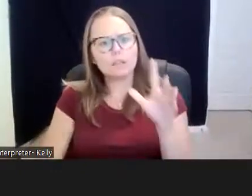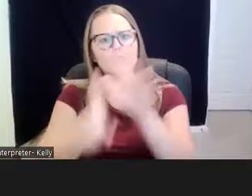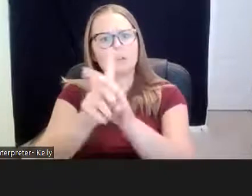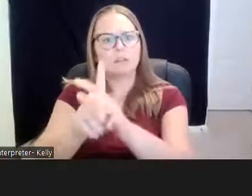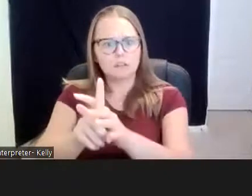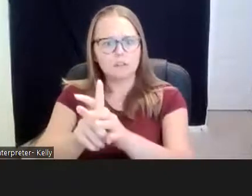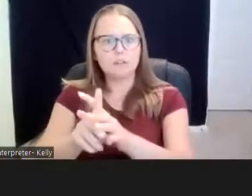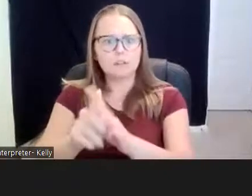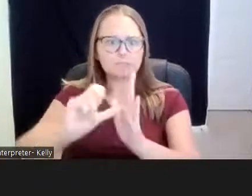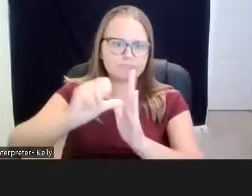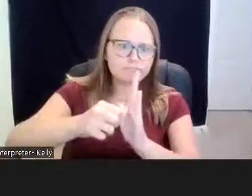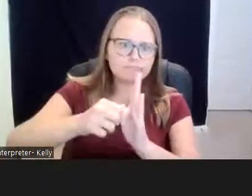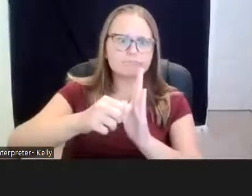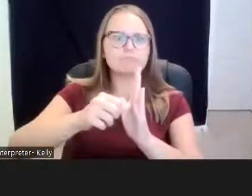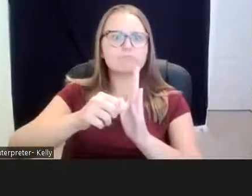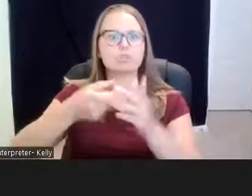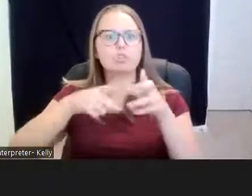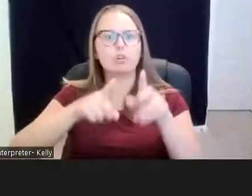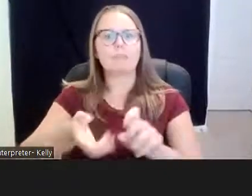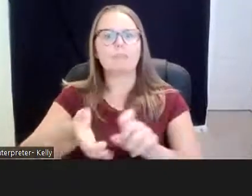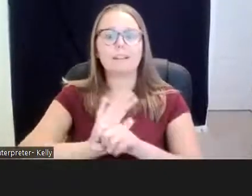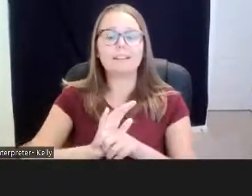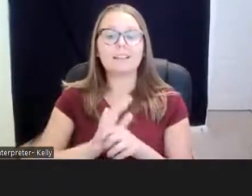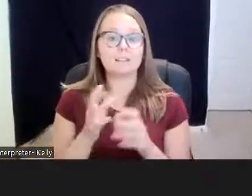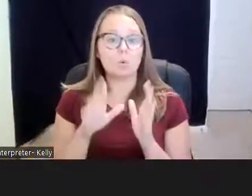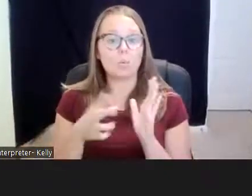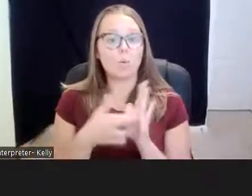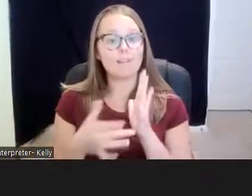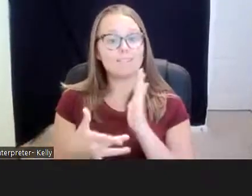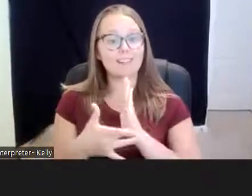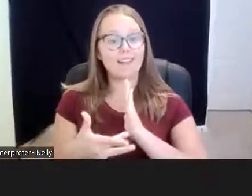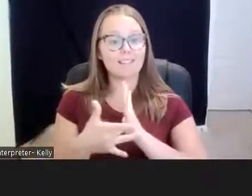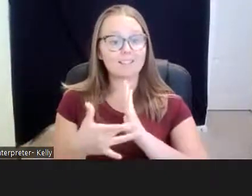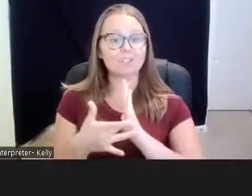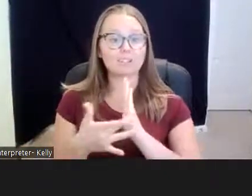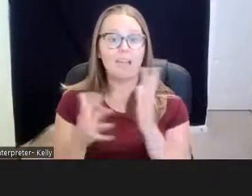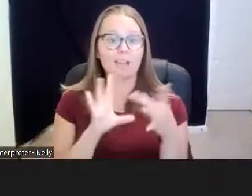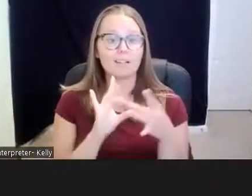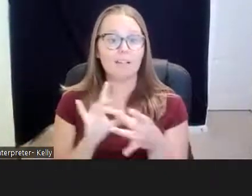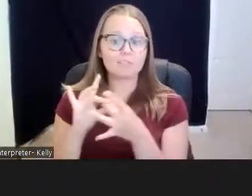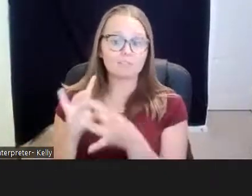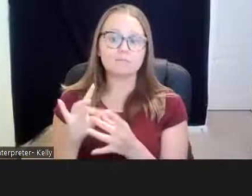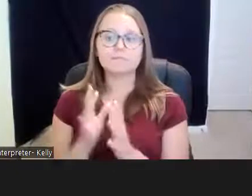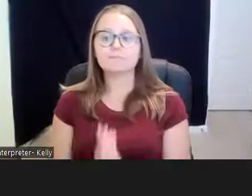technology and remote kinds of connection. And so these were